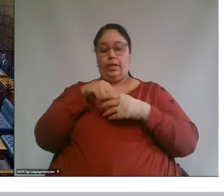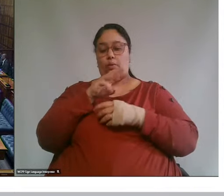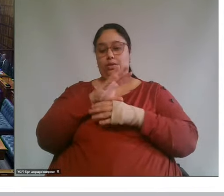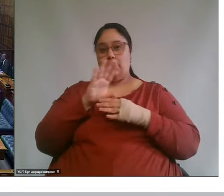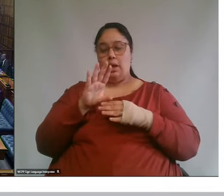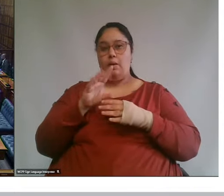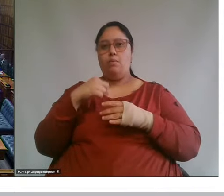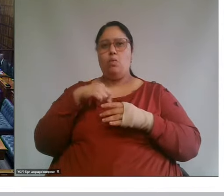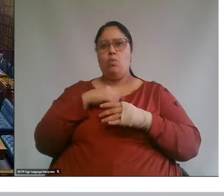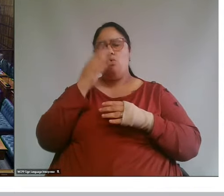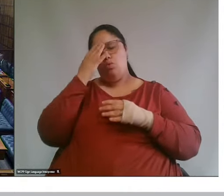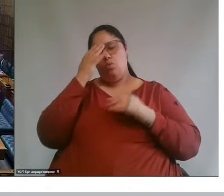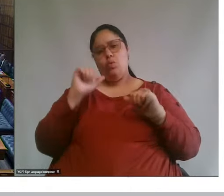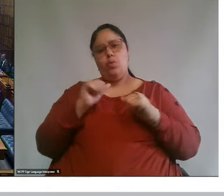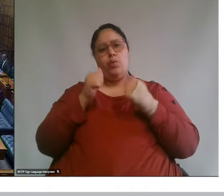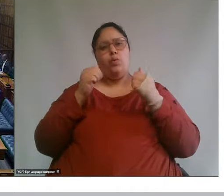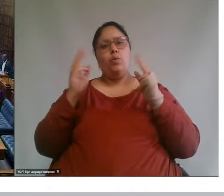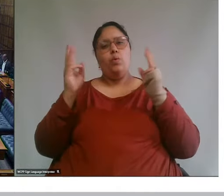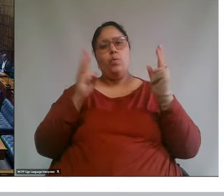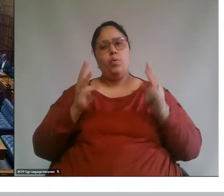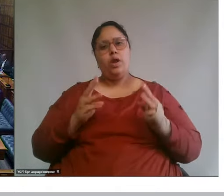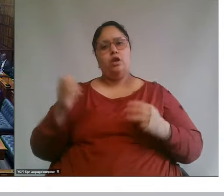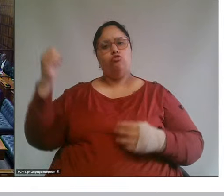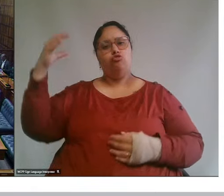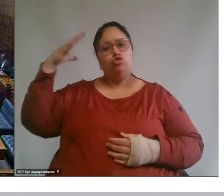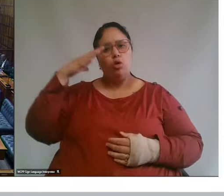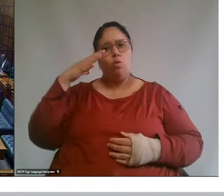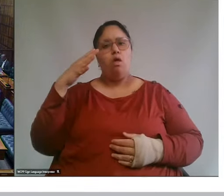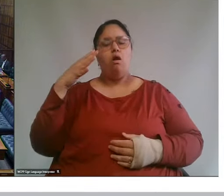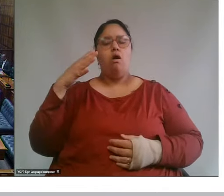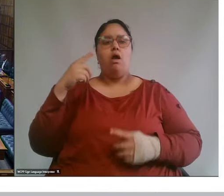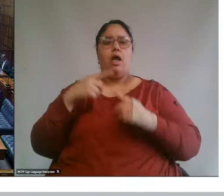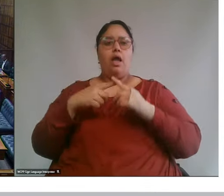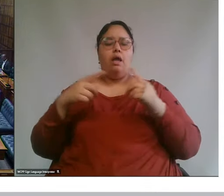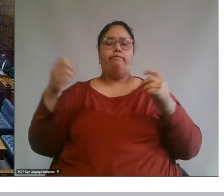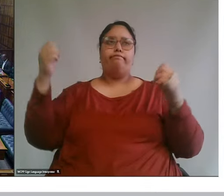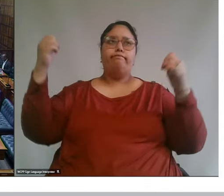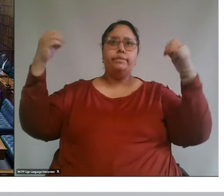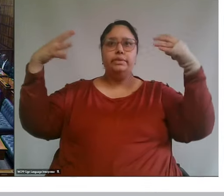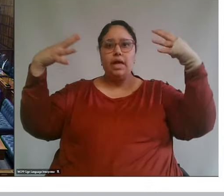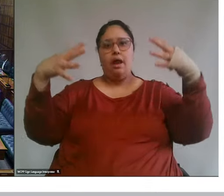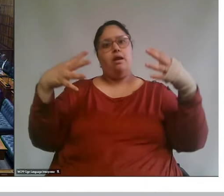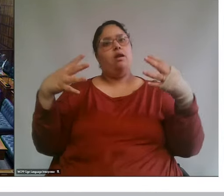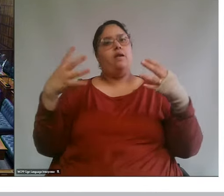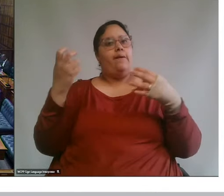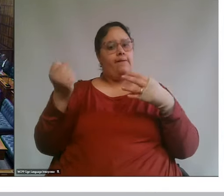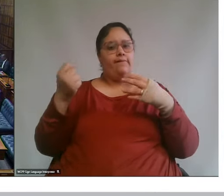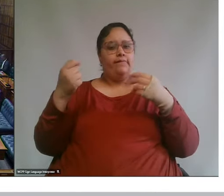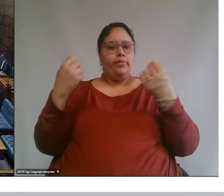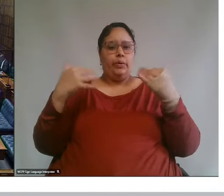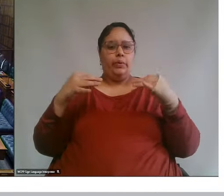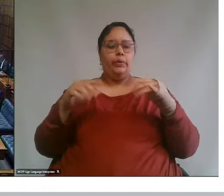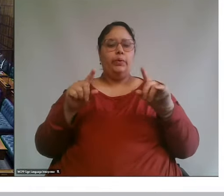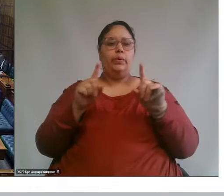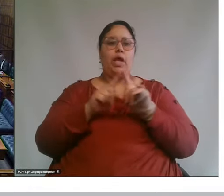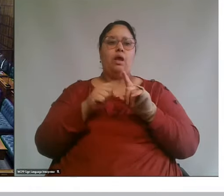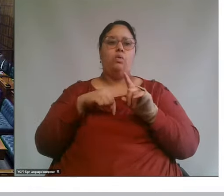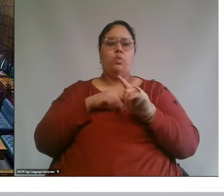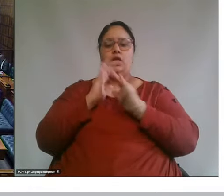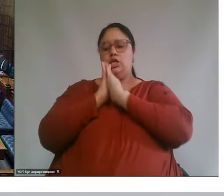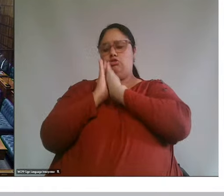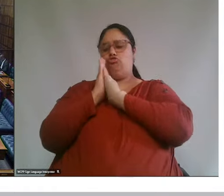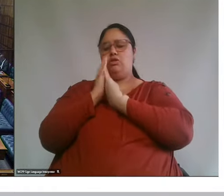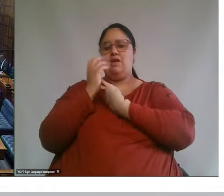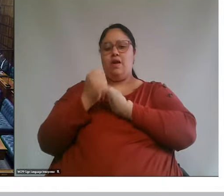Cape we're well endowed with wind and solar uh Sunshine um and and we have a history of